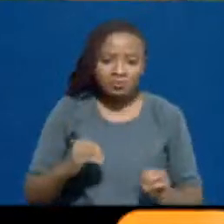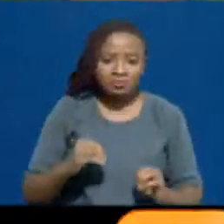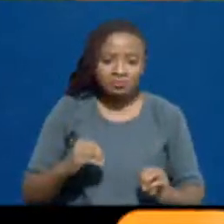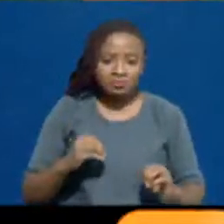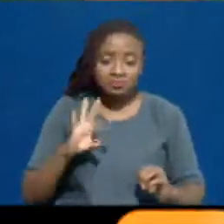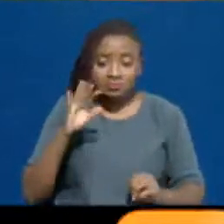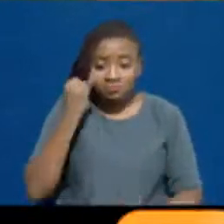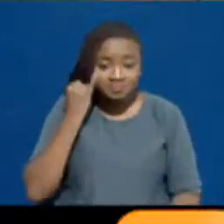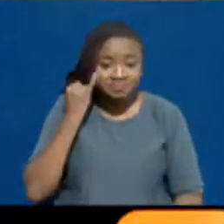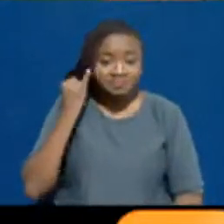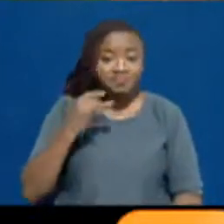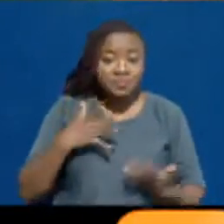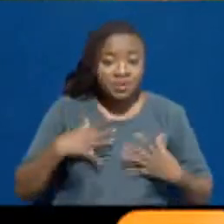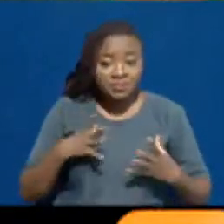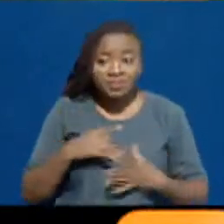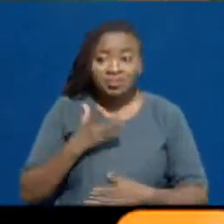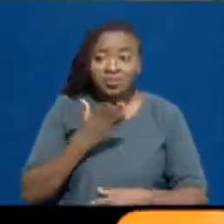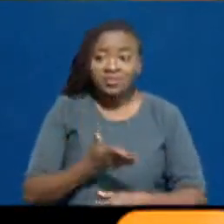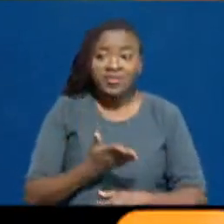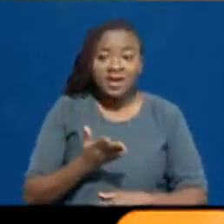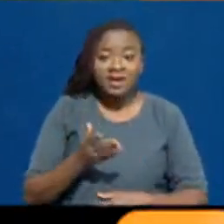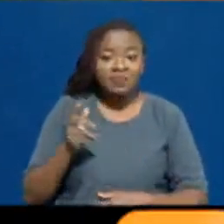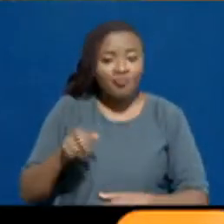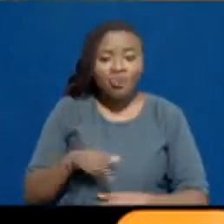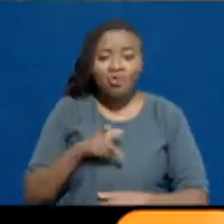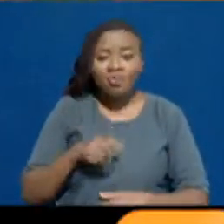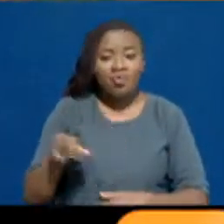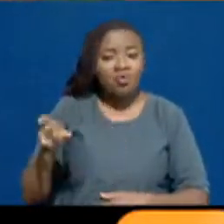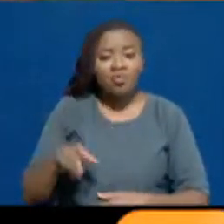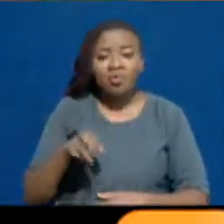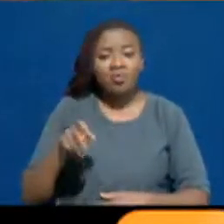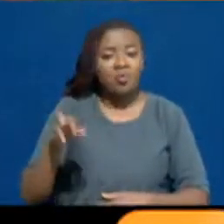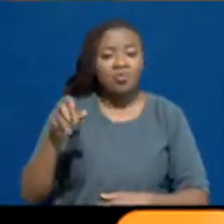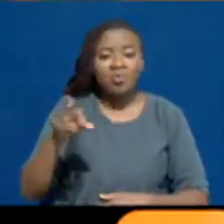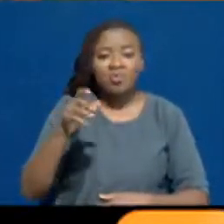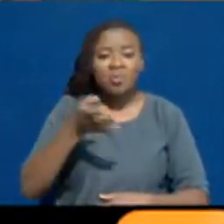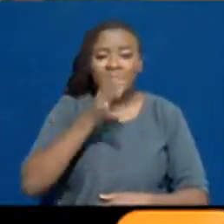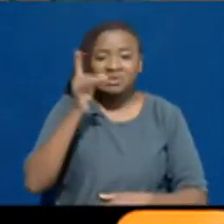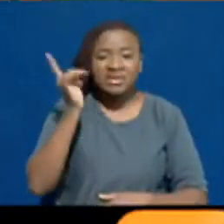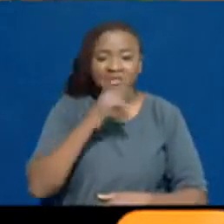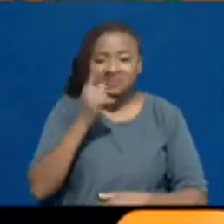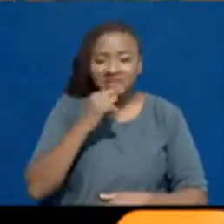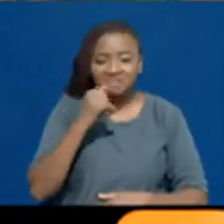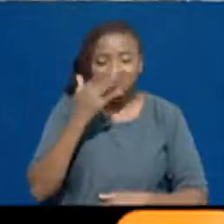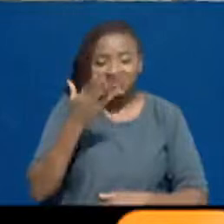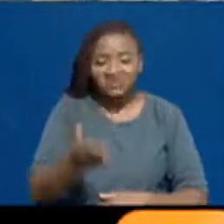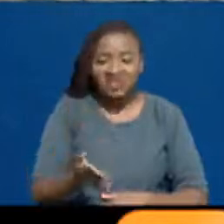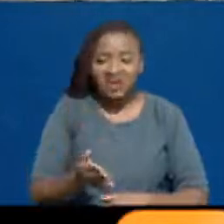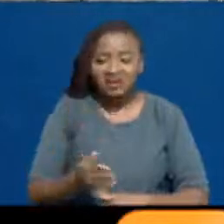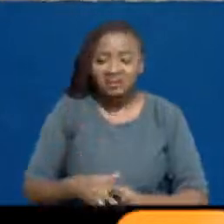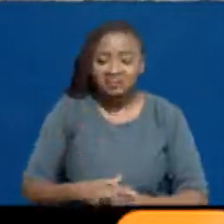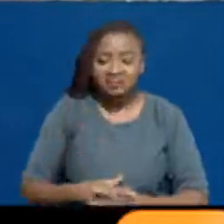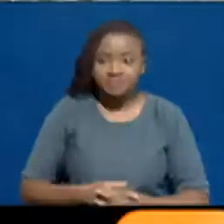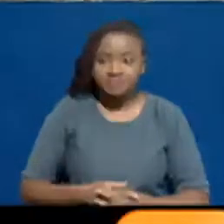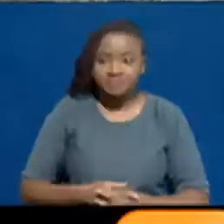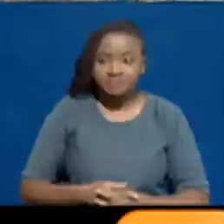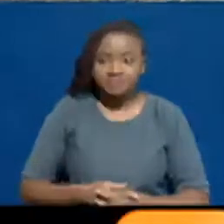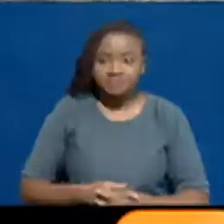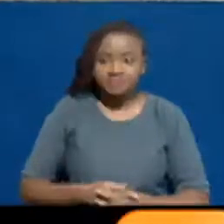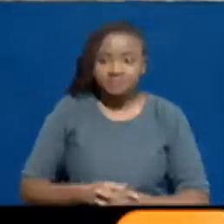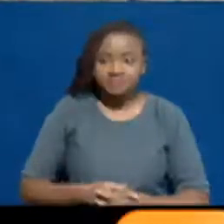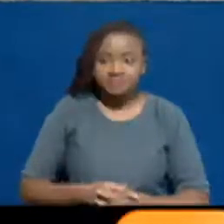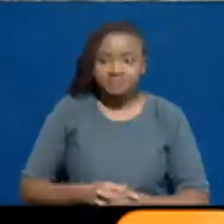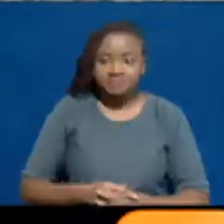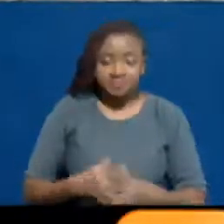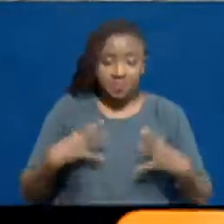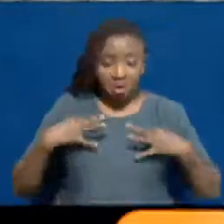can imagine people have just to walk through that dirty water, and that is the only pair